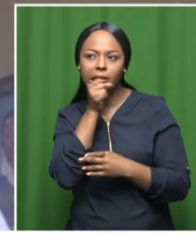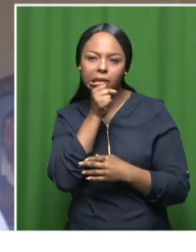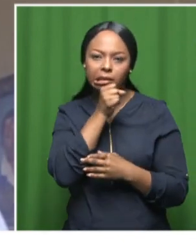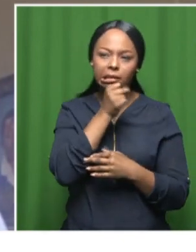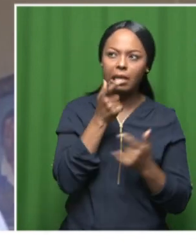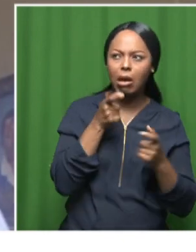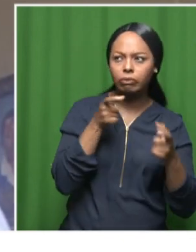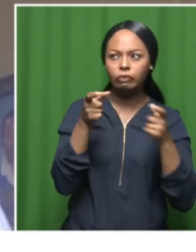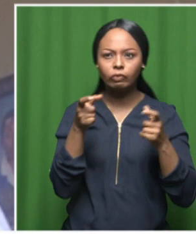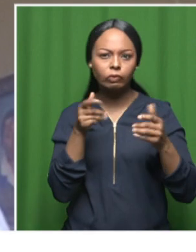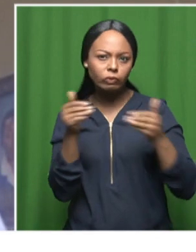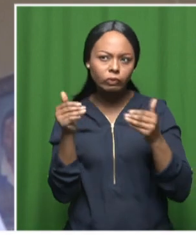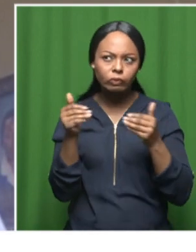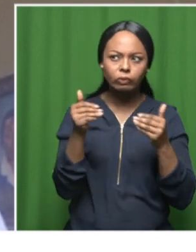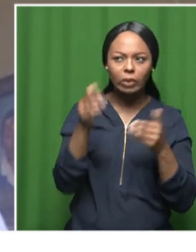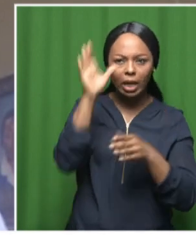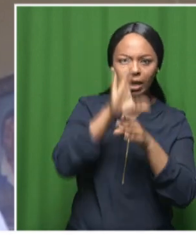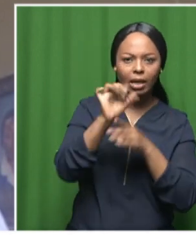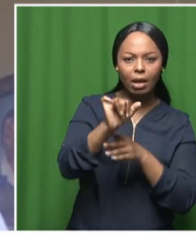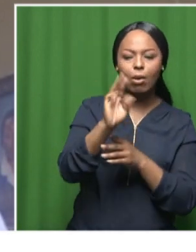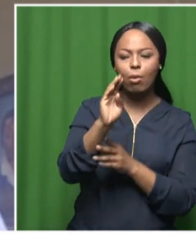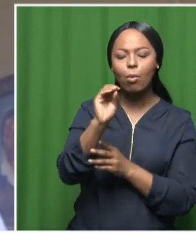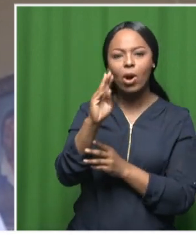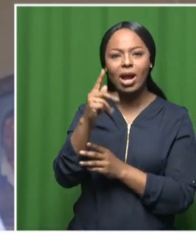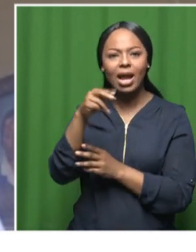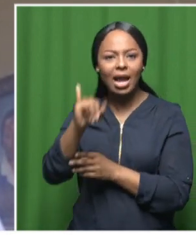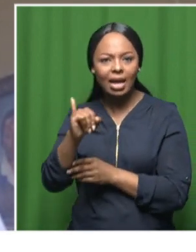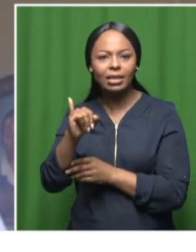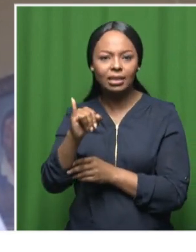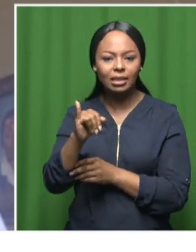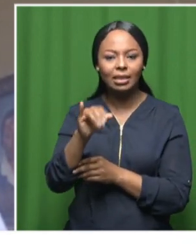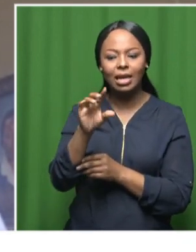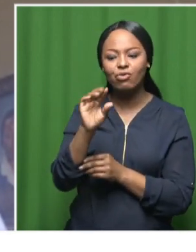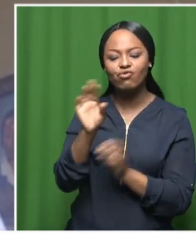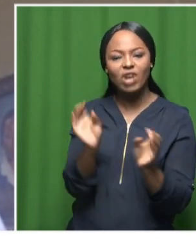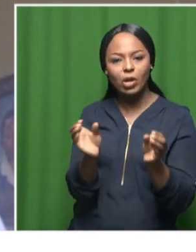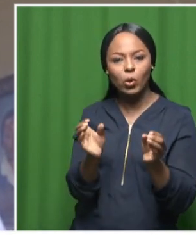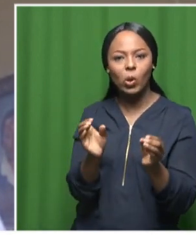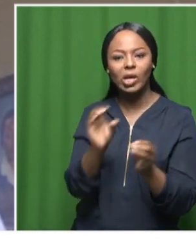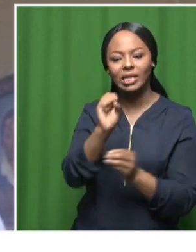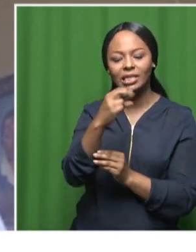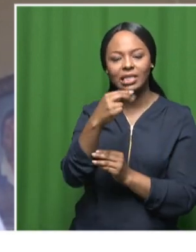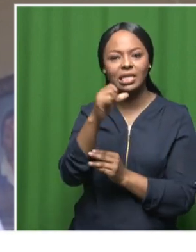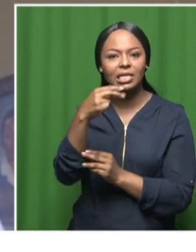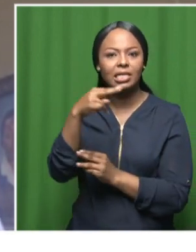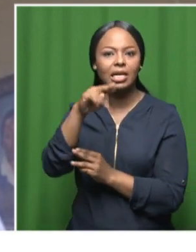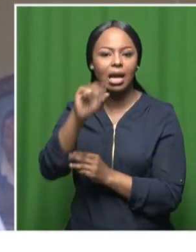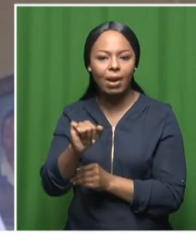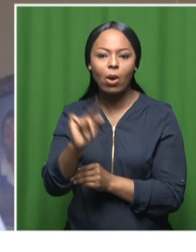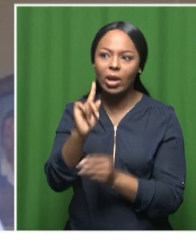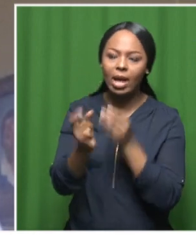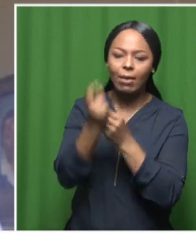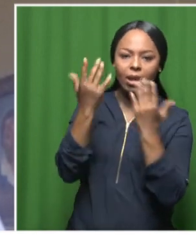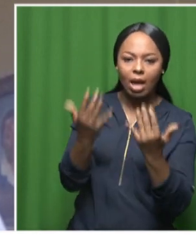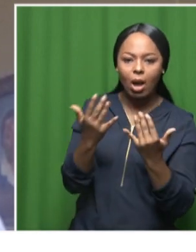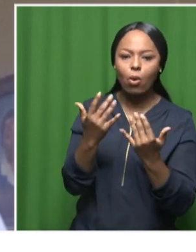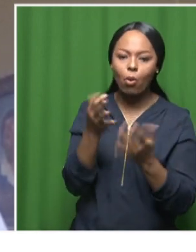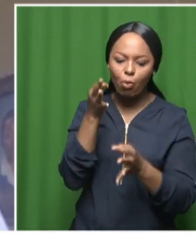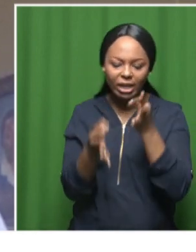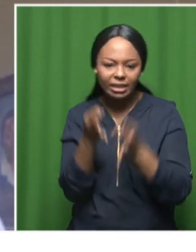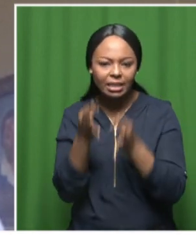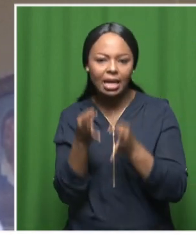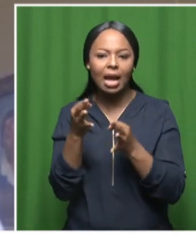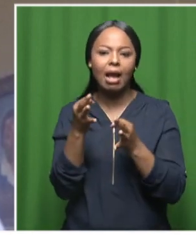the narrative. Bongani Daya's Radio Sechaba is really about what's happening currently. He's questioning, the political